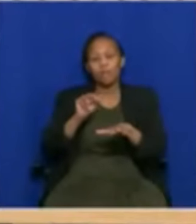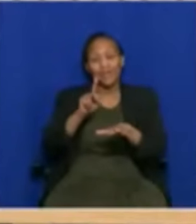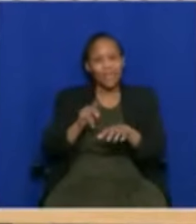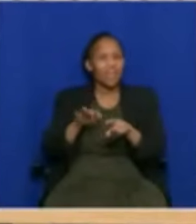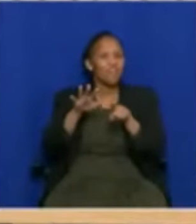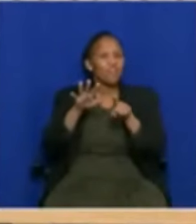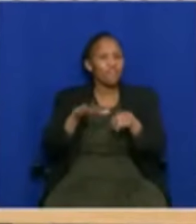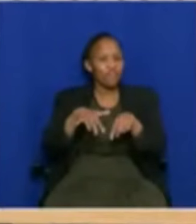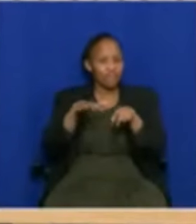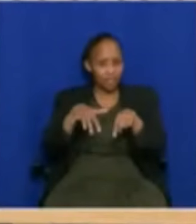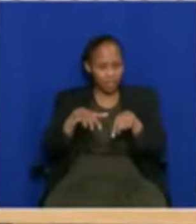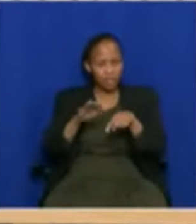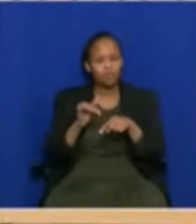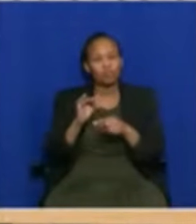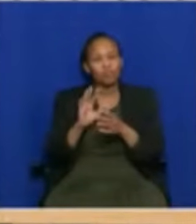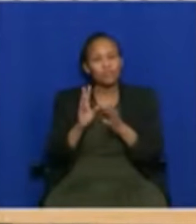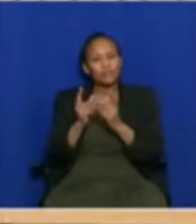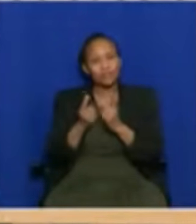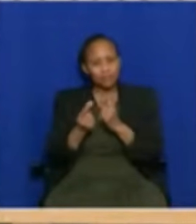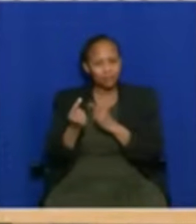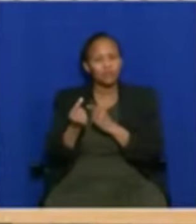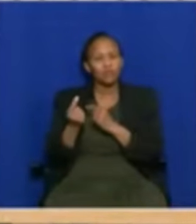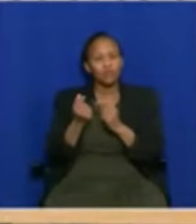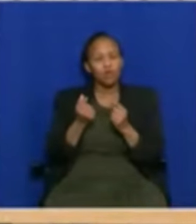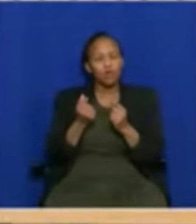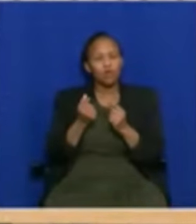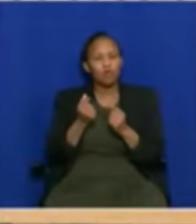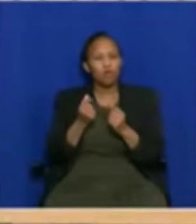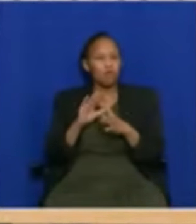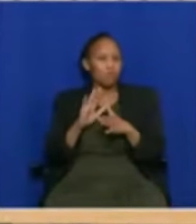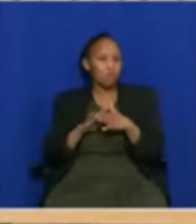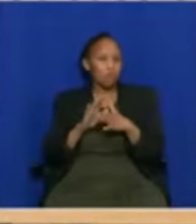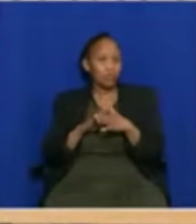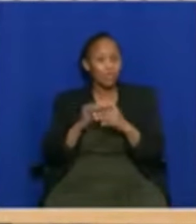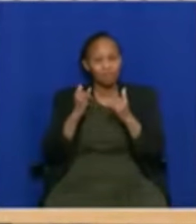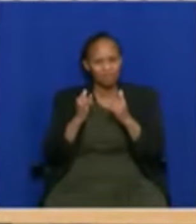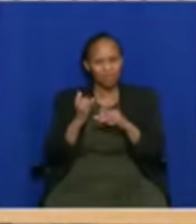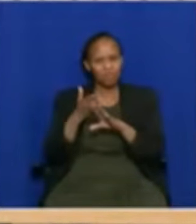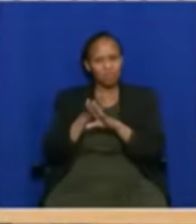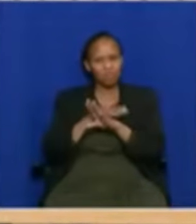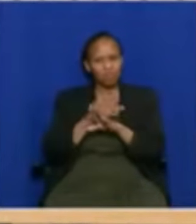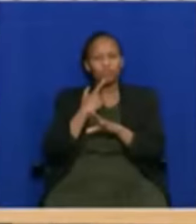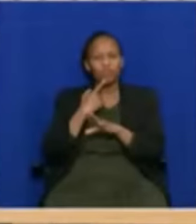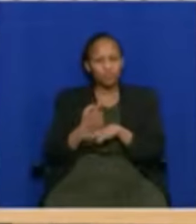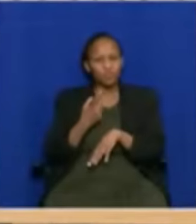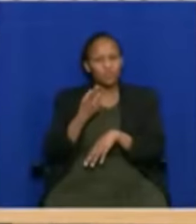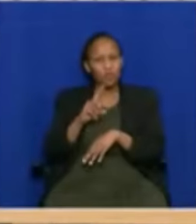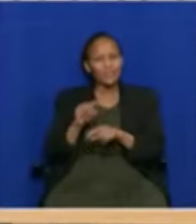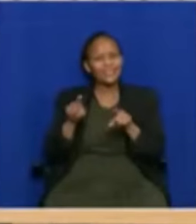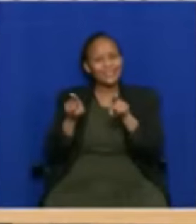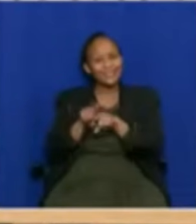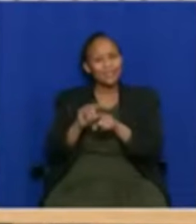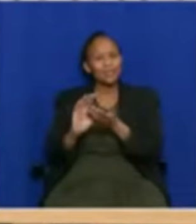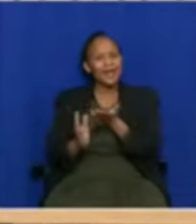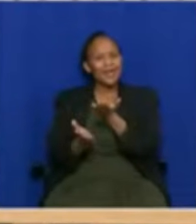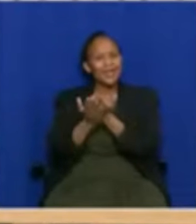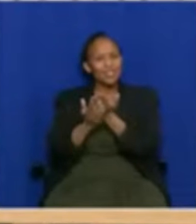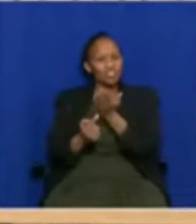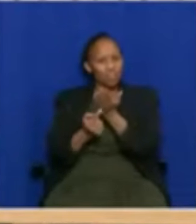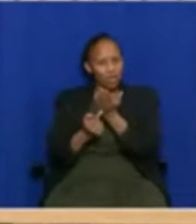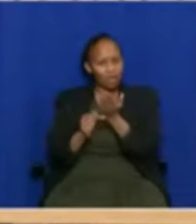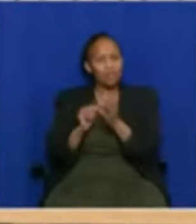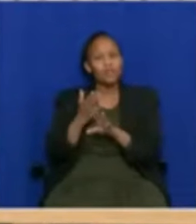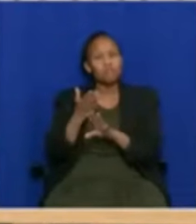and that the point you raised earlier was that the same annexure, when was shared with you previously for purposes